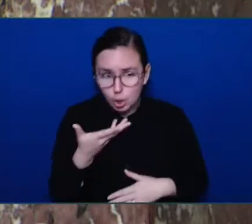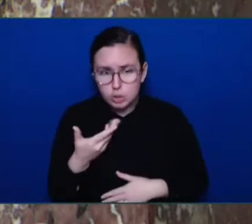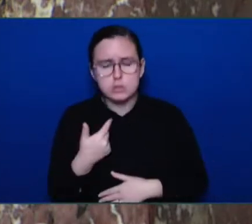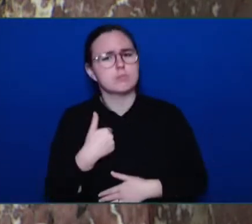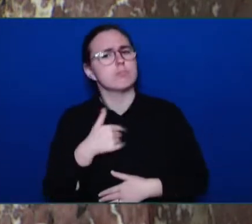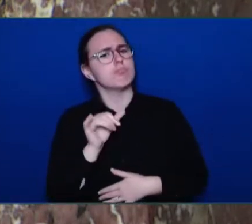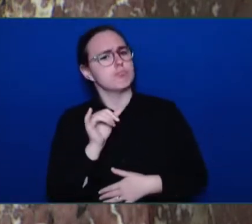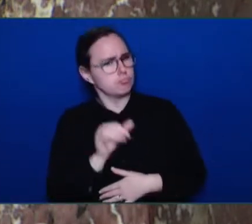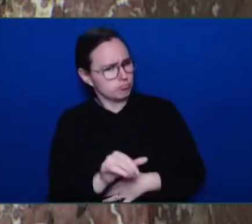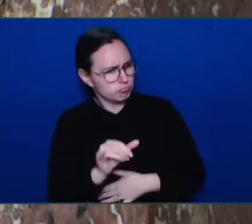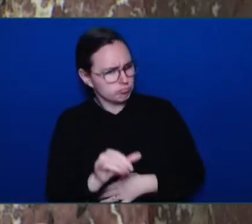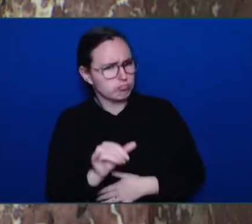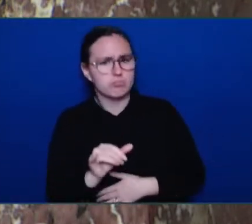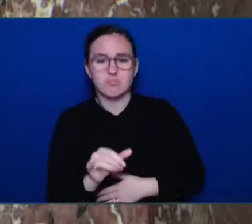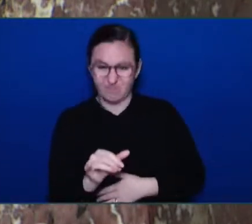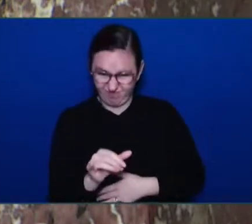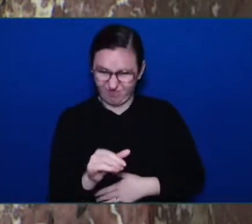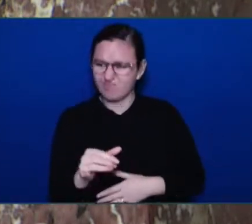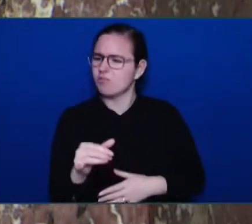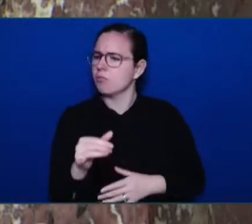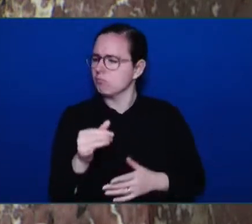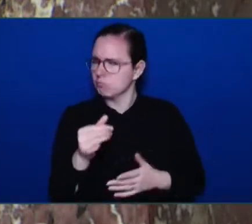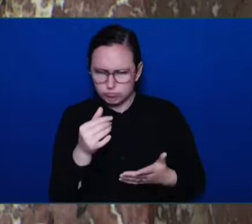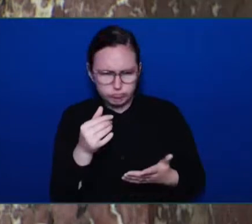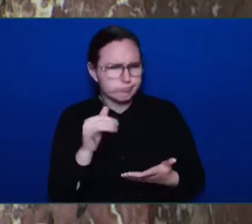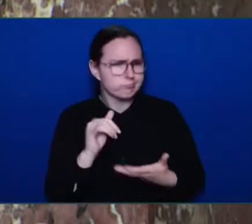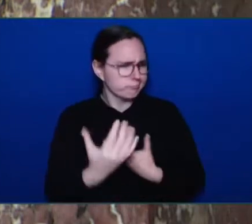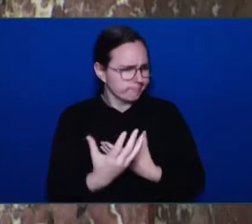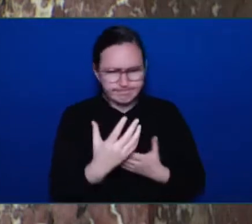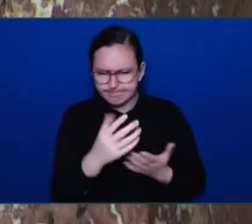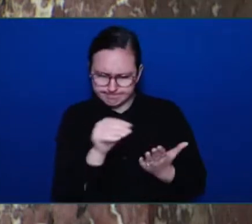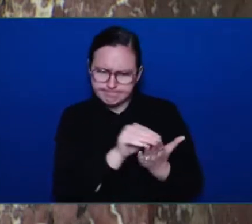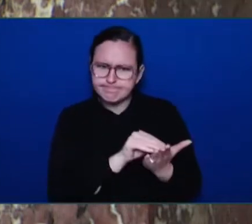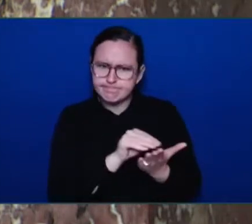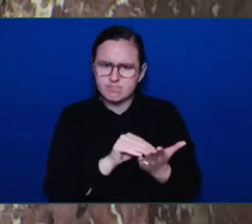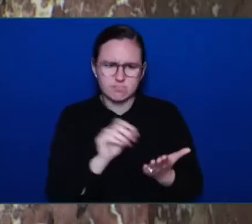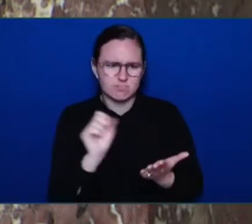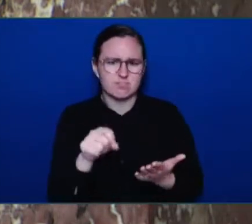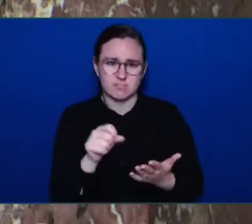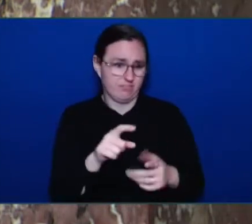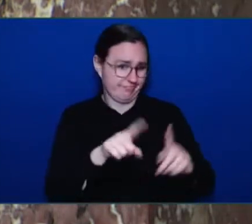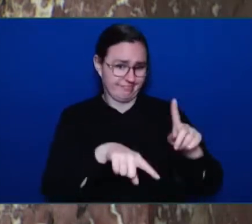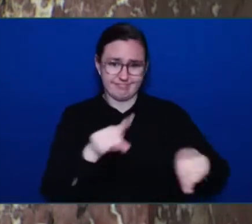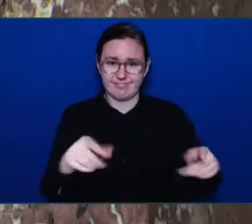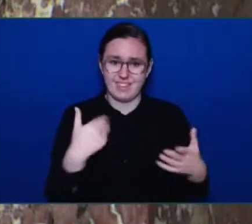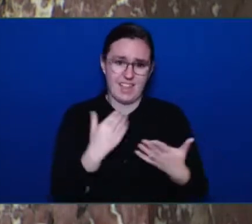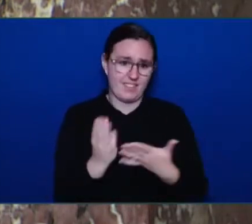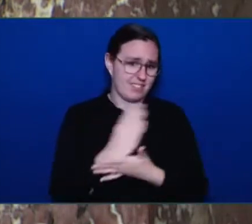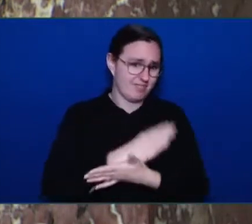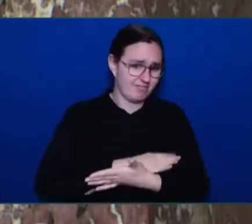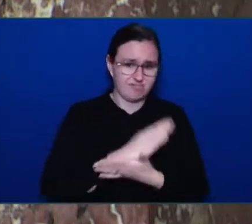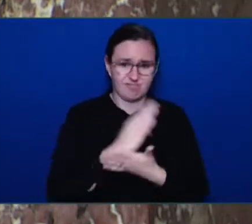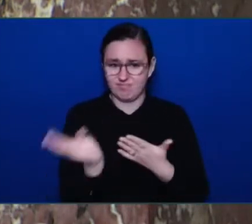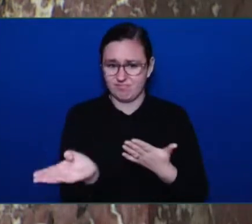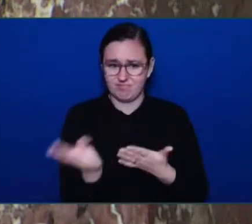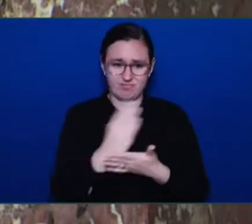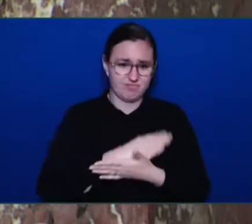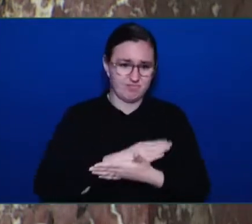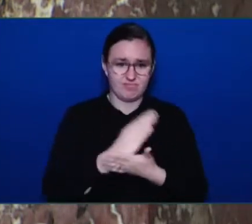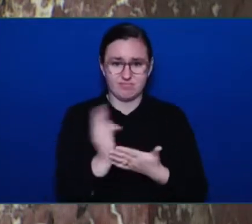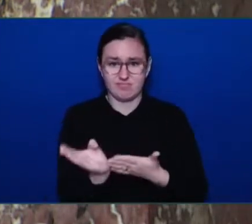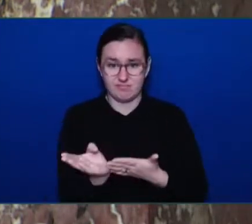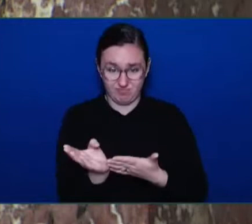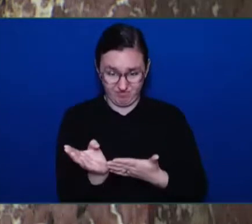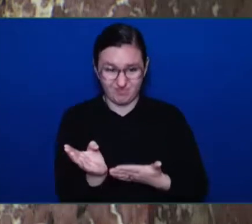been listening to a large range of families, and I've also been hearing from many families that their children have been